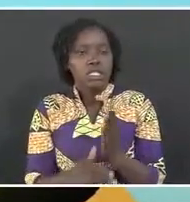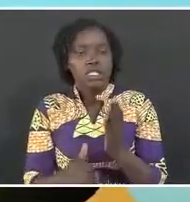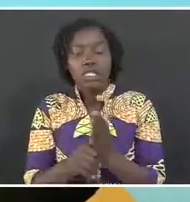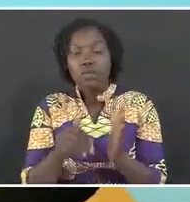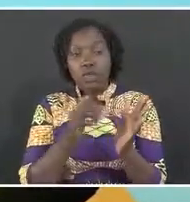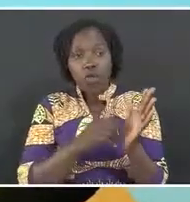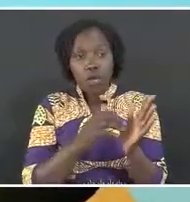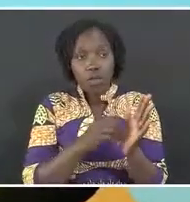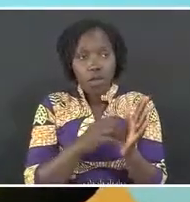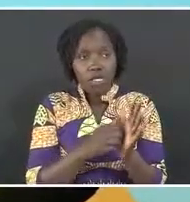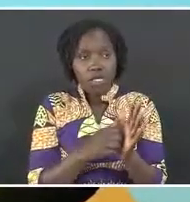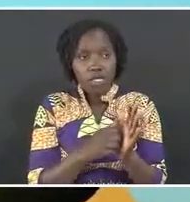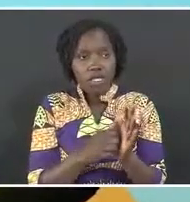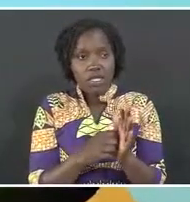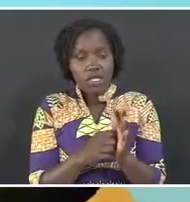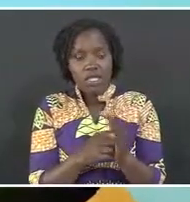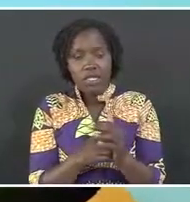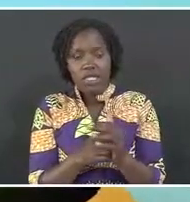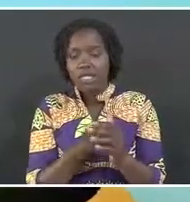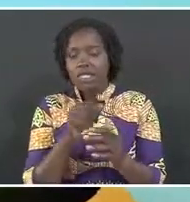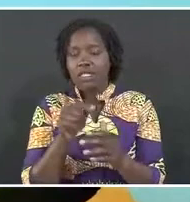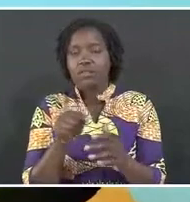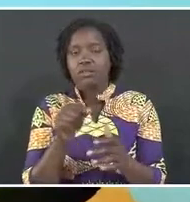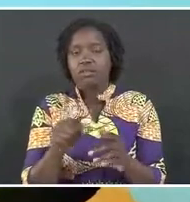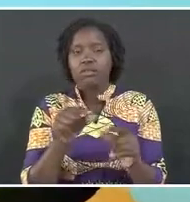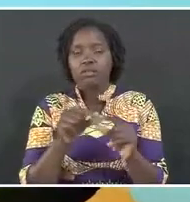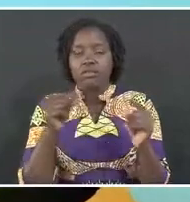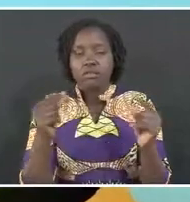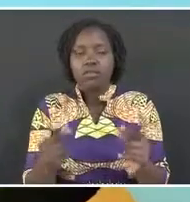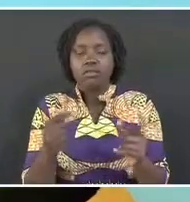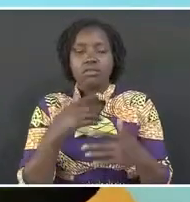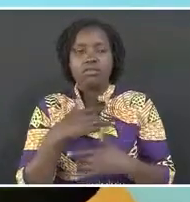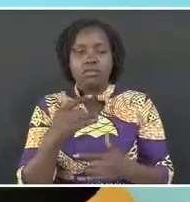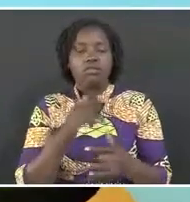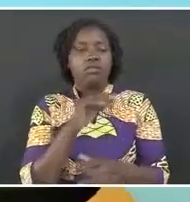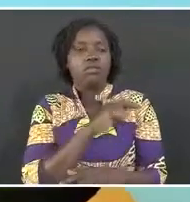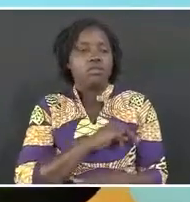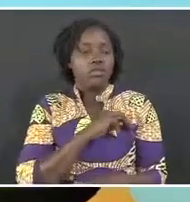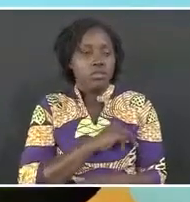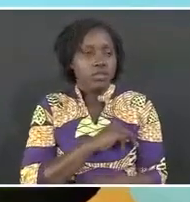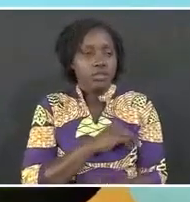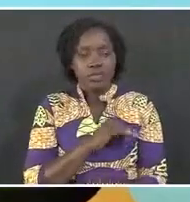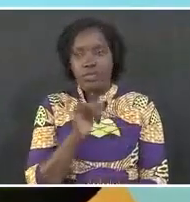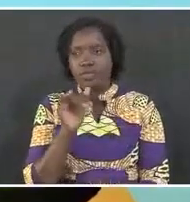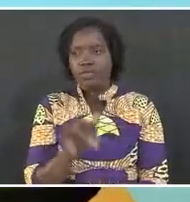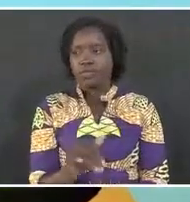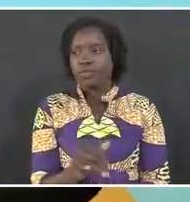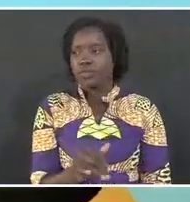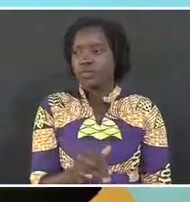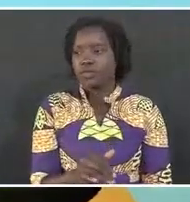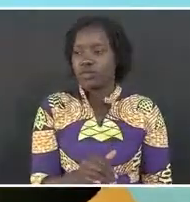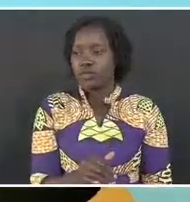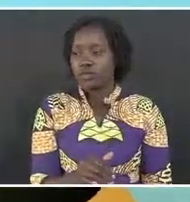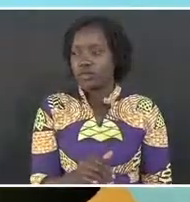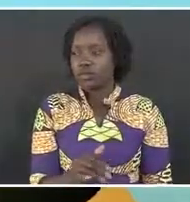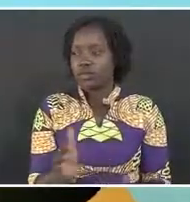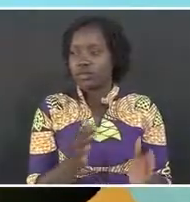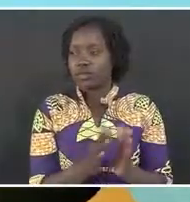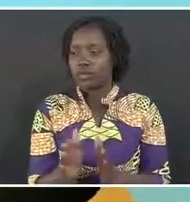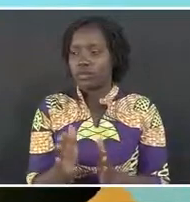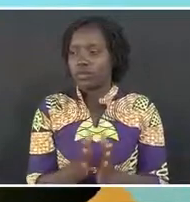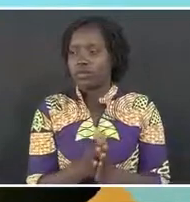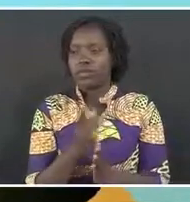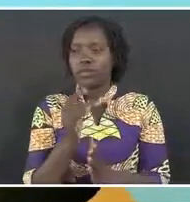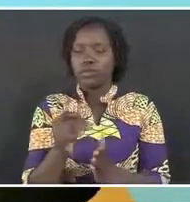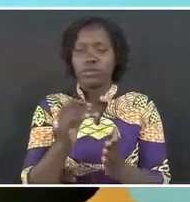Nukambani. And this was a very interesting mission in that it was organized by a